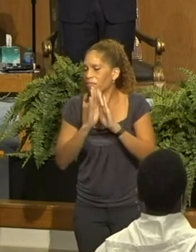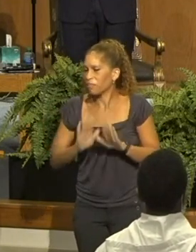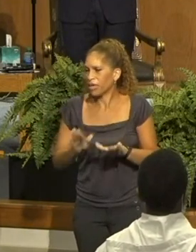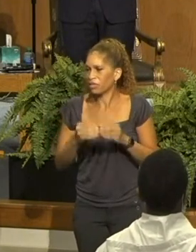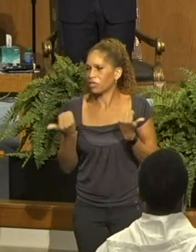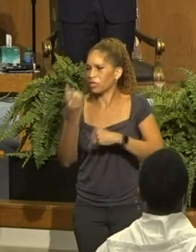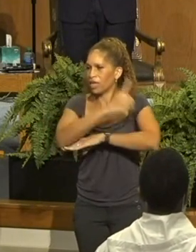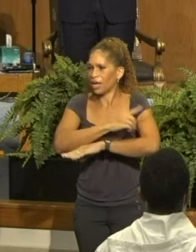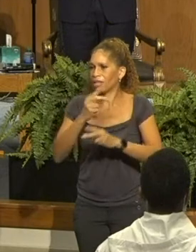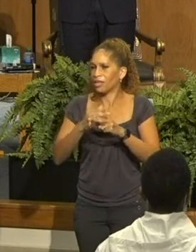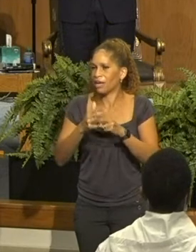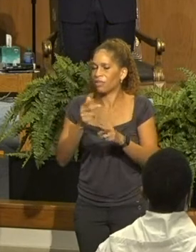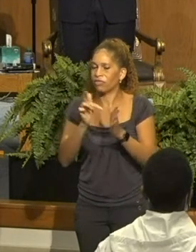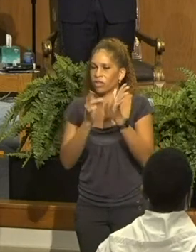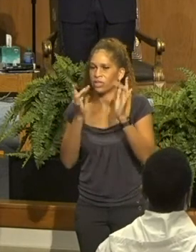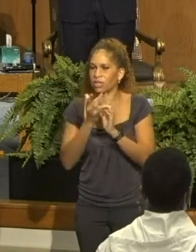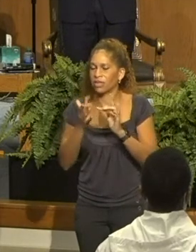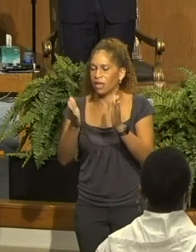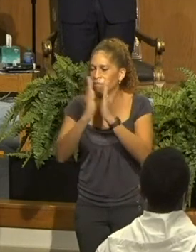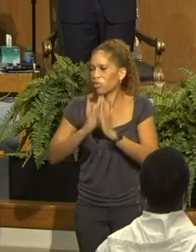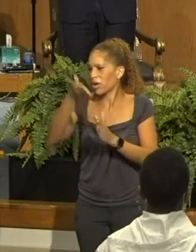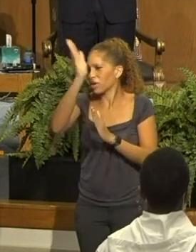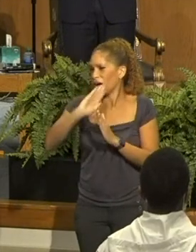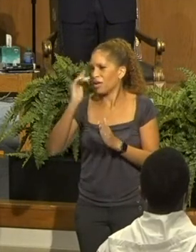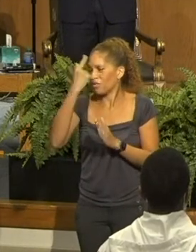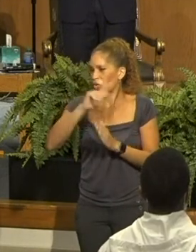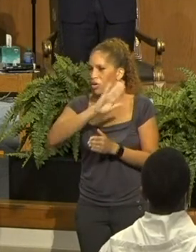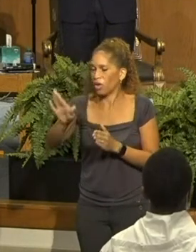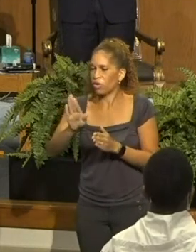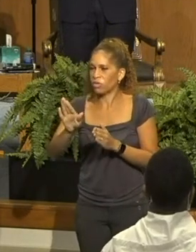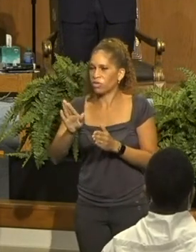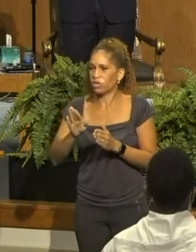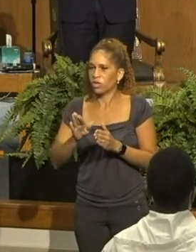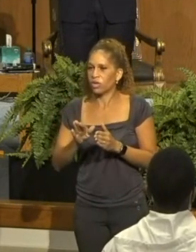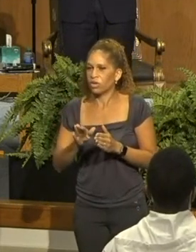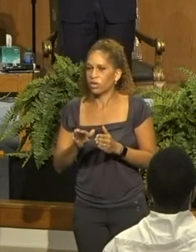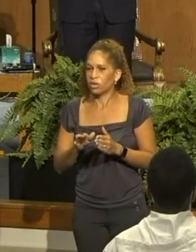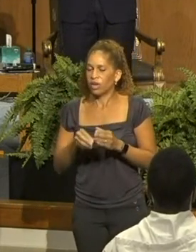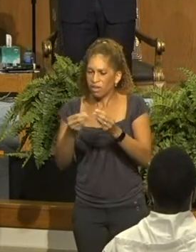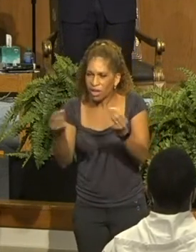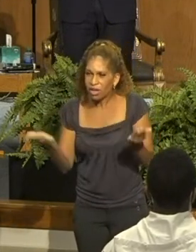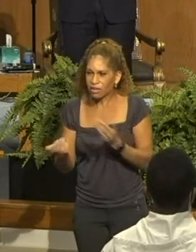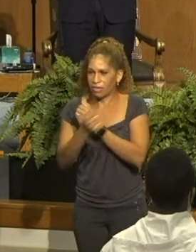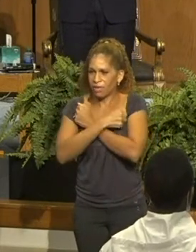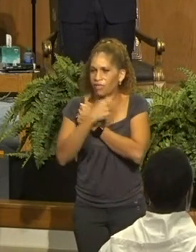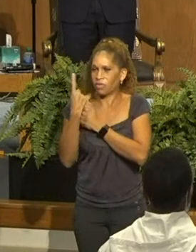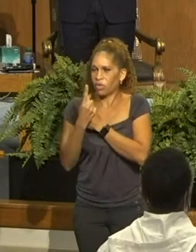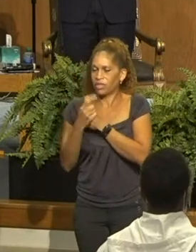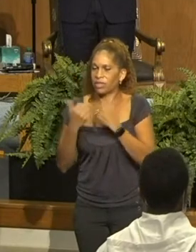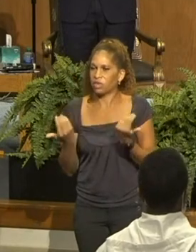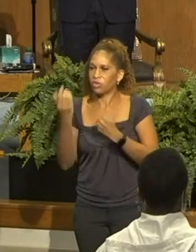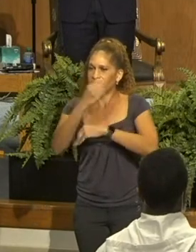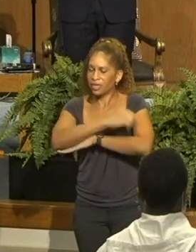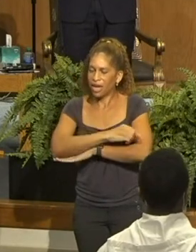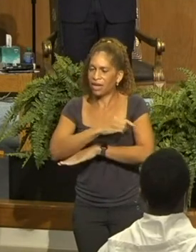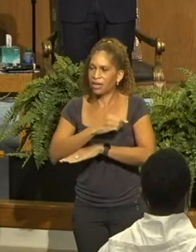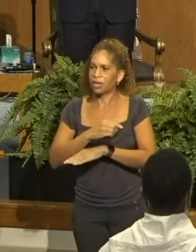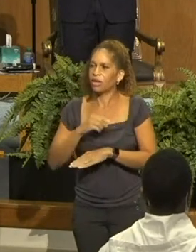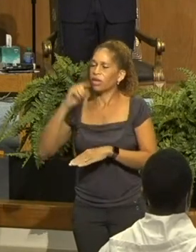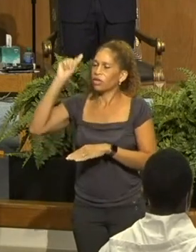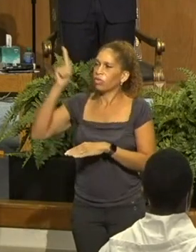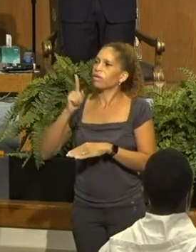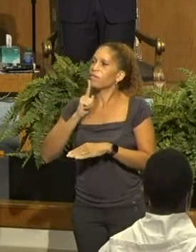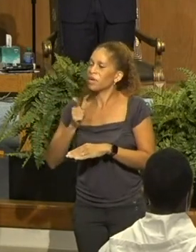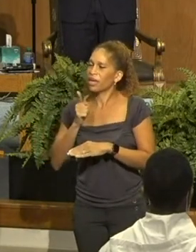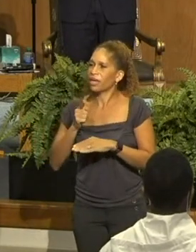of Jesus. I pray, God, for those who are grieving the loss of loved ones today, that you will be a source of